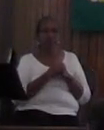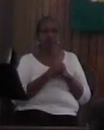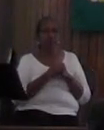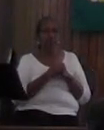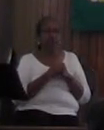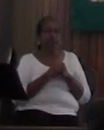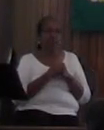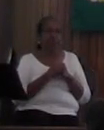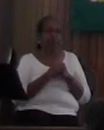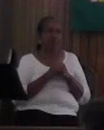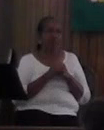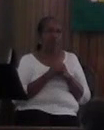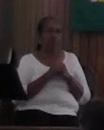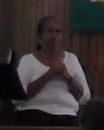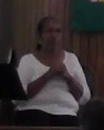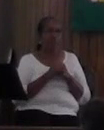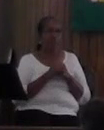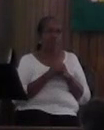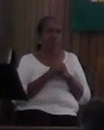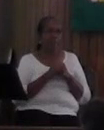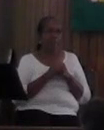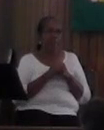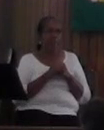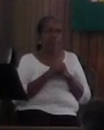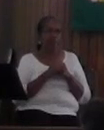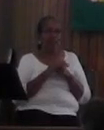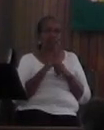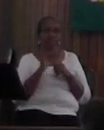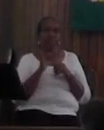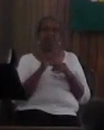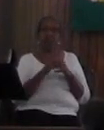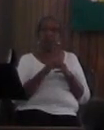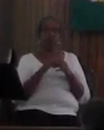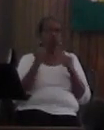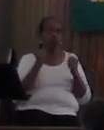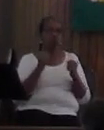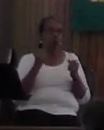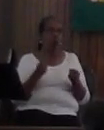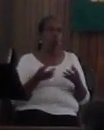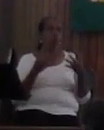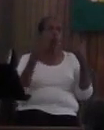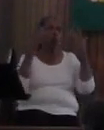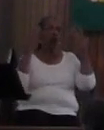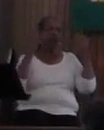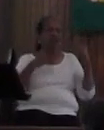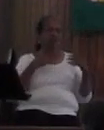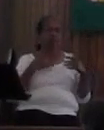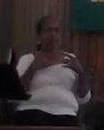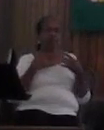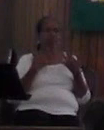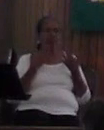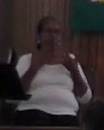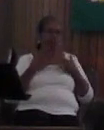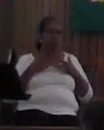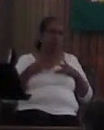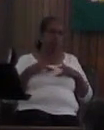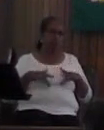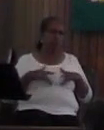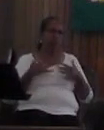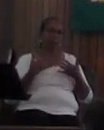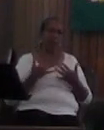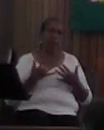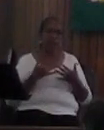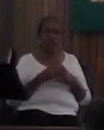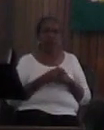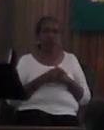There is a pervasive, overwhelming sense of despair and seemingly nothing to